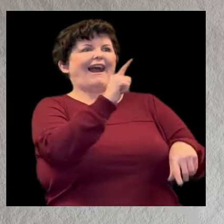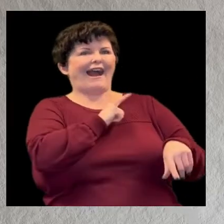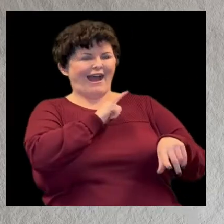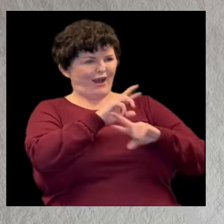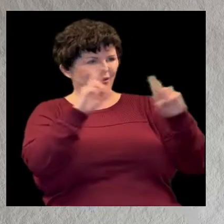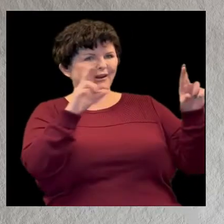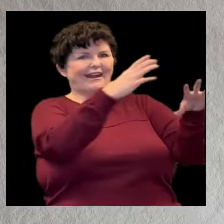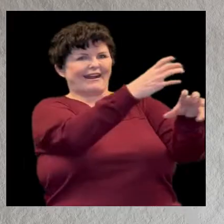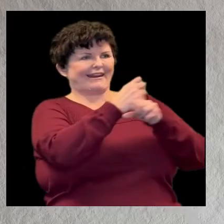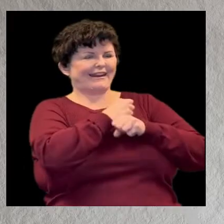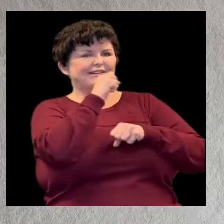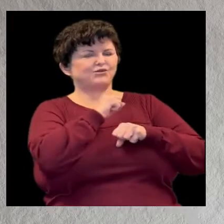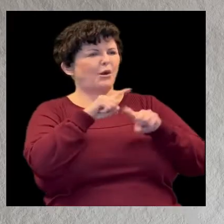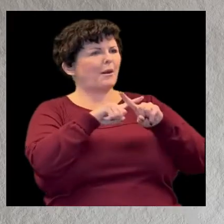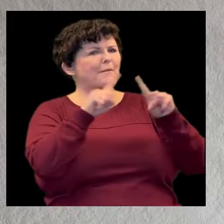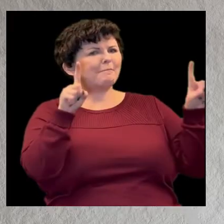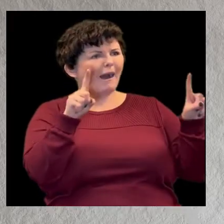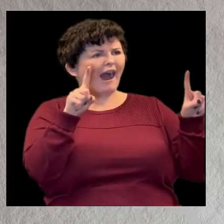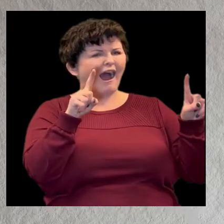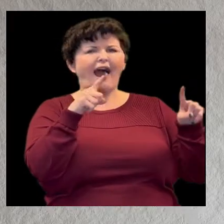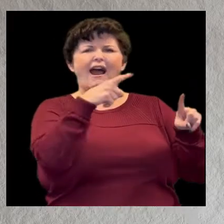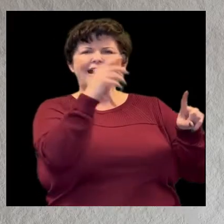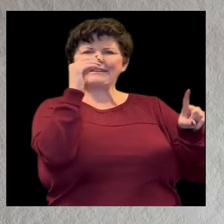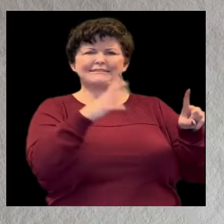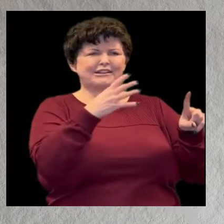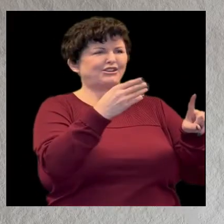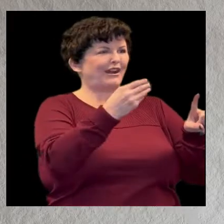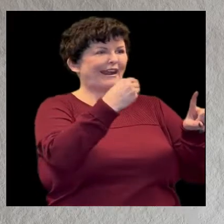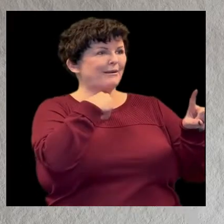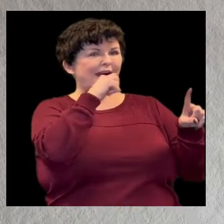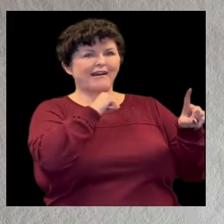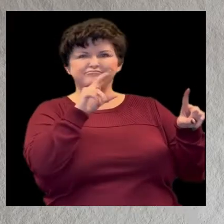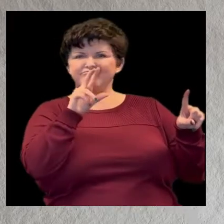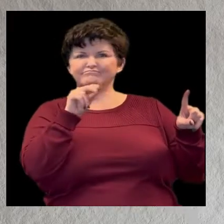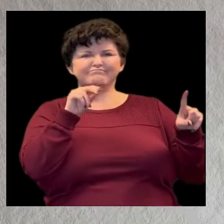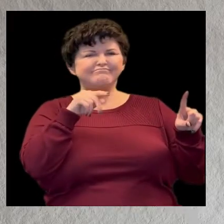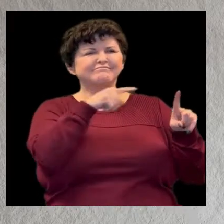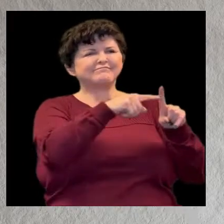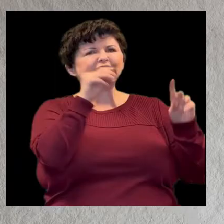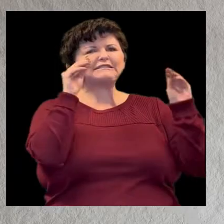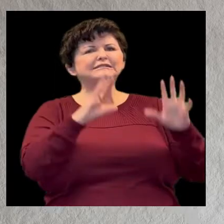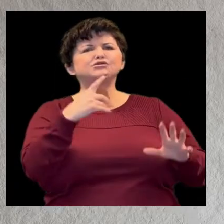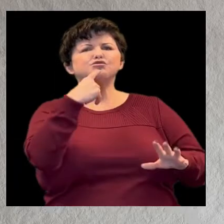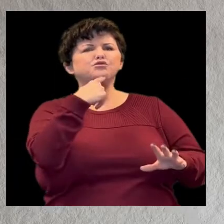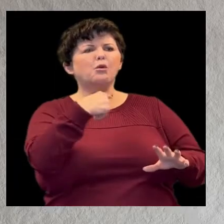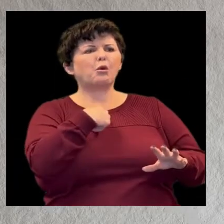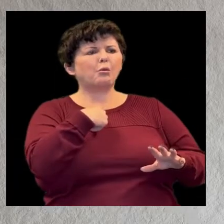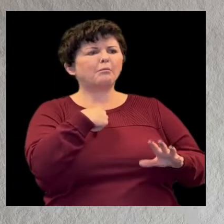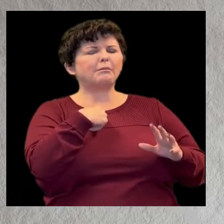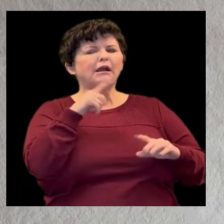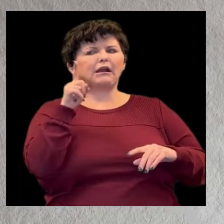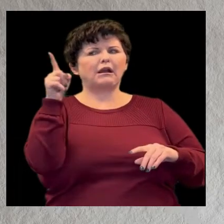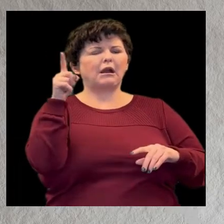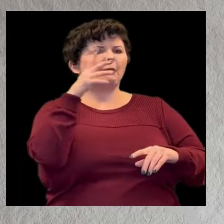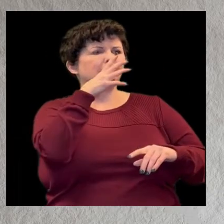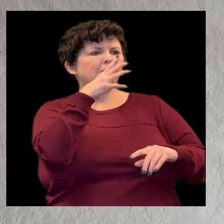ice cream. But instead of handing me an ice cream cone, the substitute teacher told me that